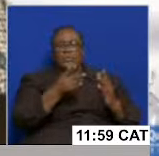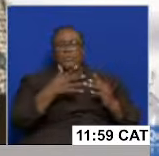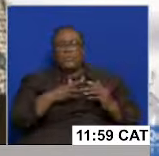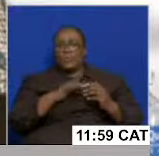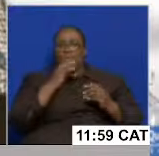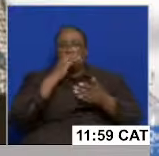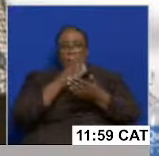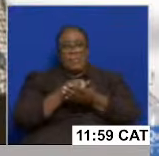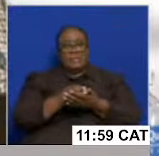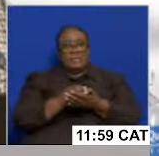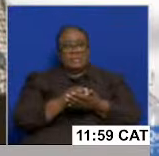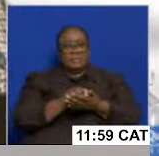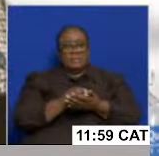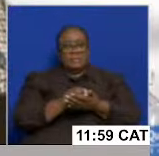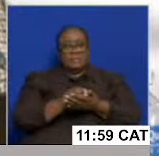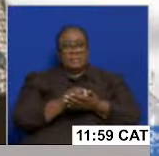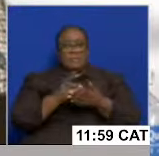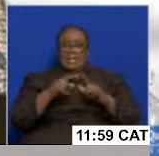amounts?